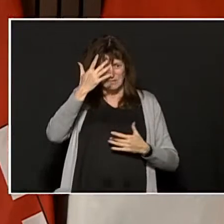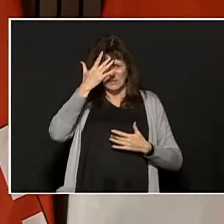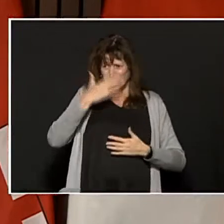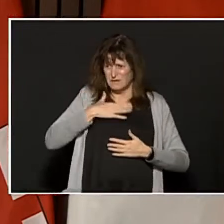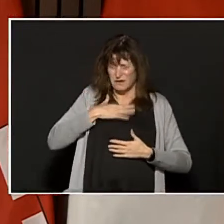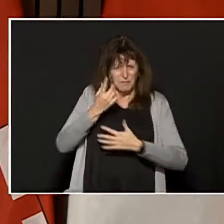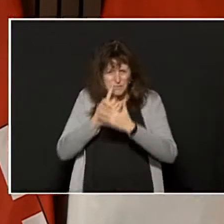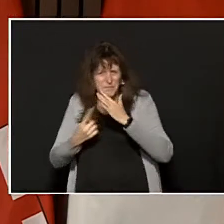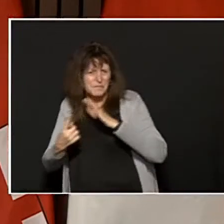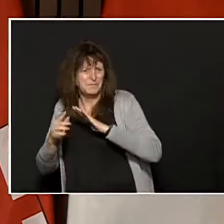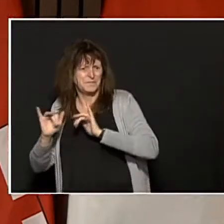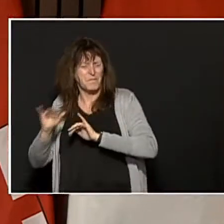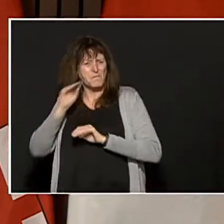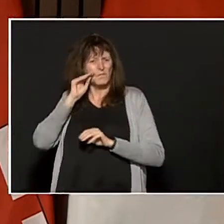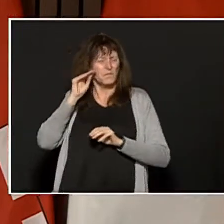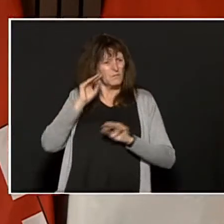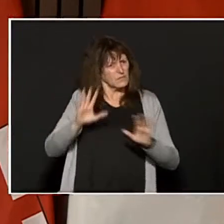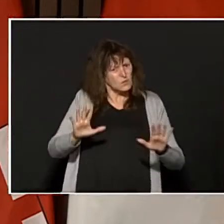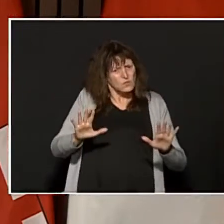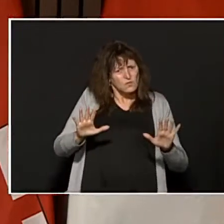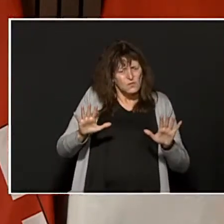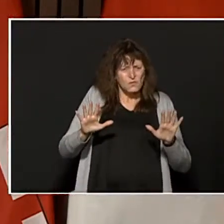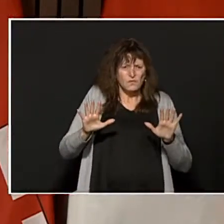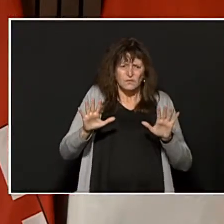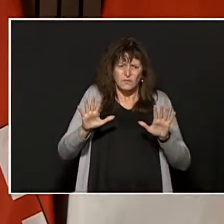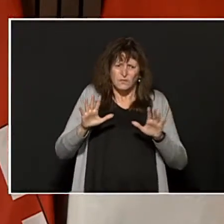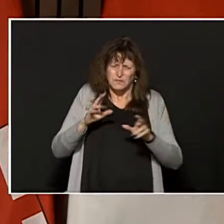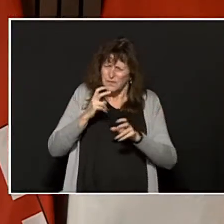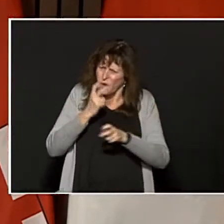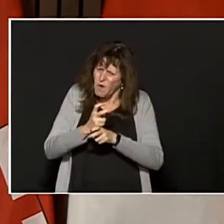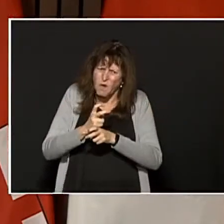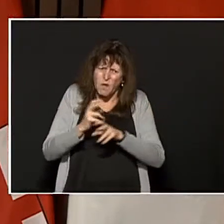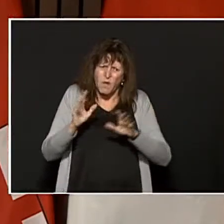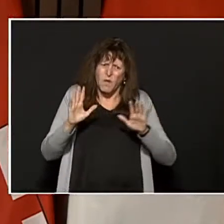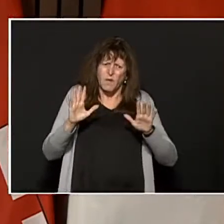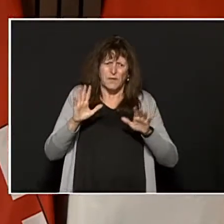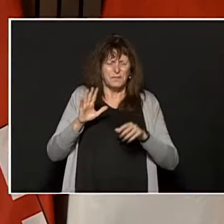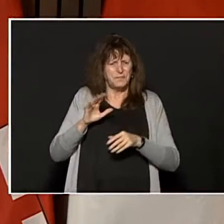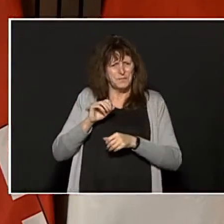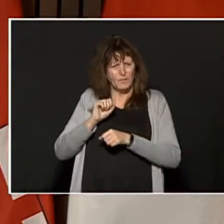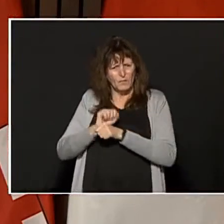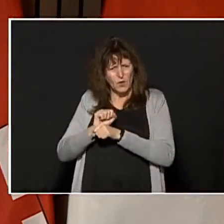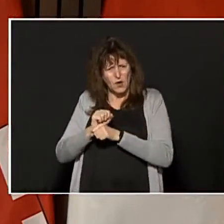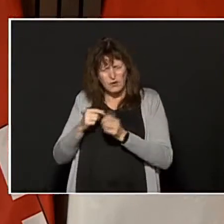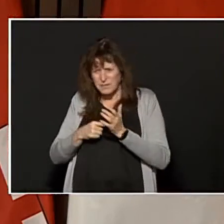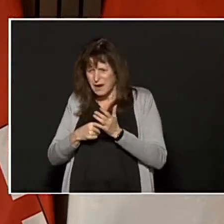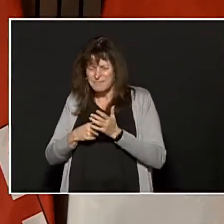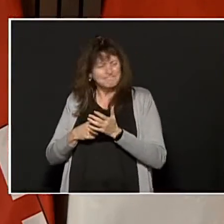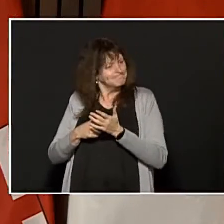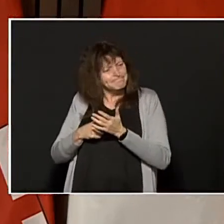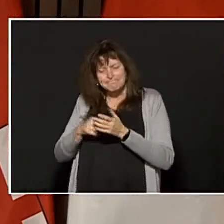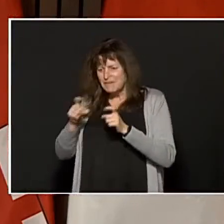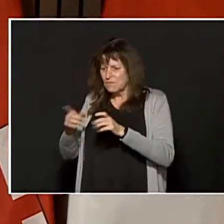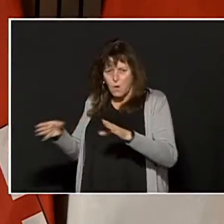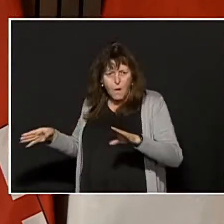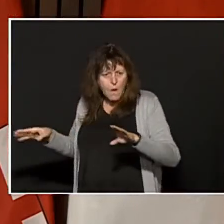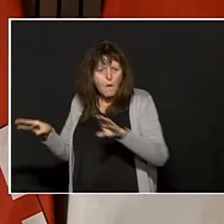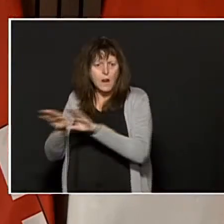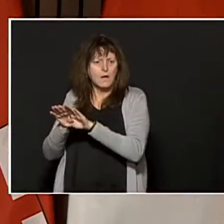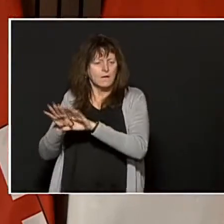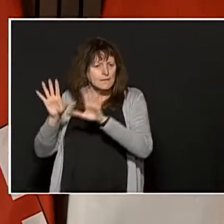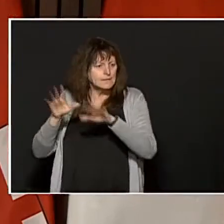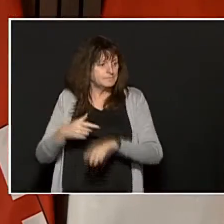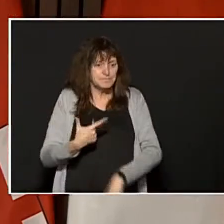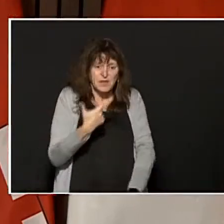workplace safe, or, as hard as it is, closed. Vaccination is increasing in our hotspots and has just been